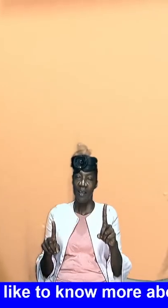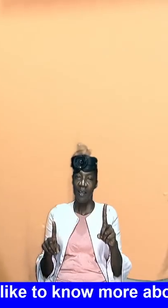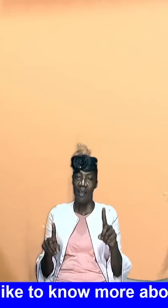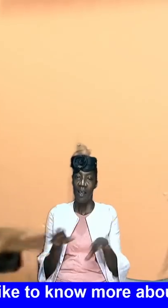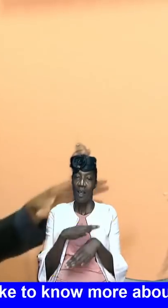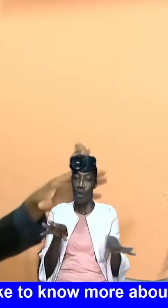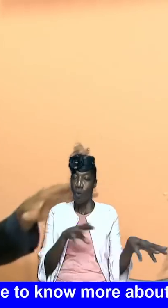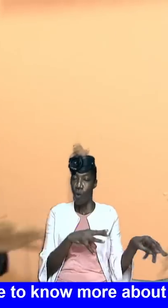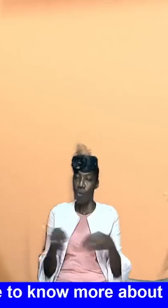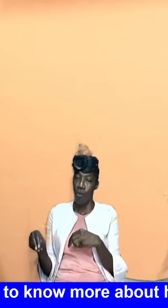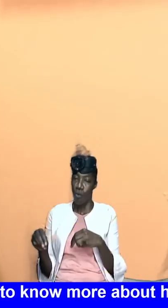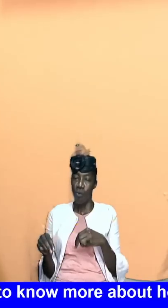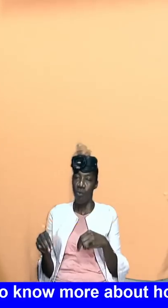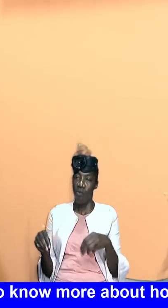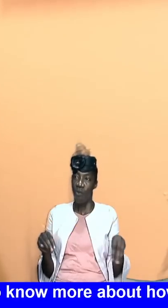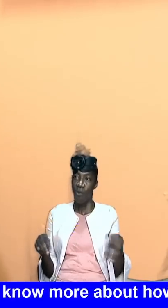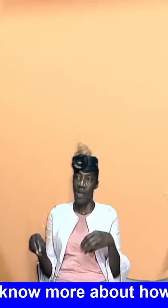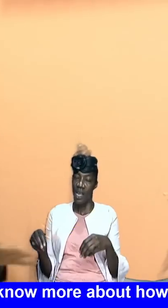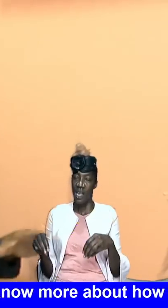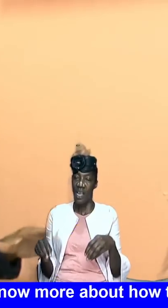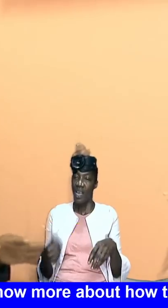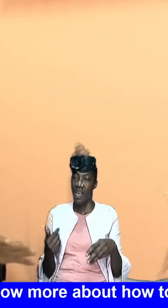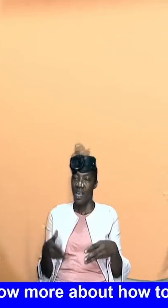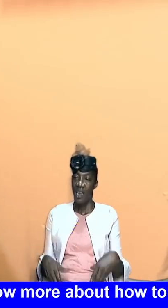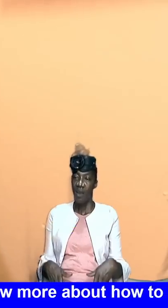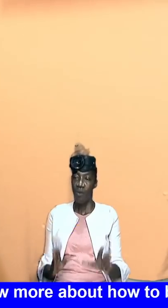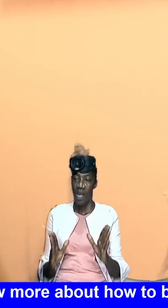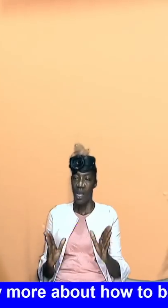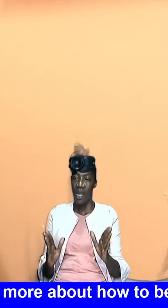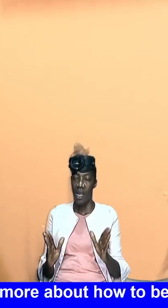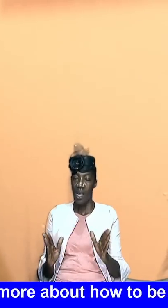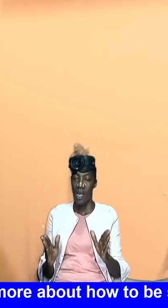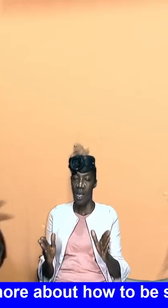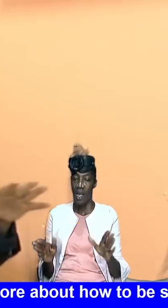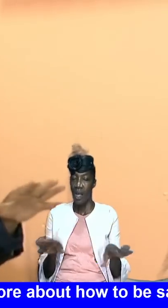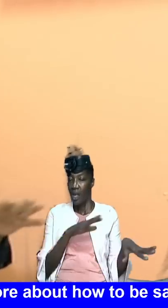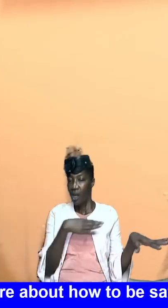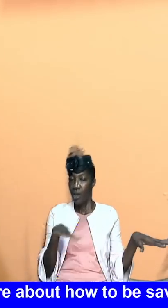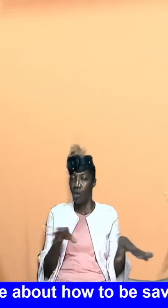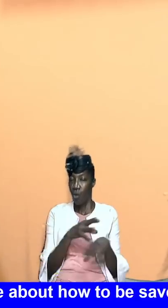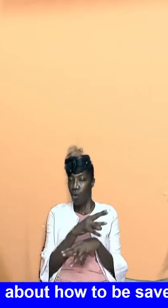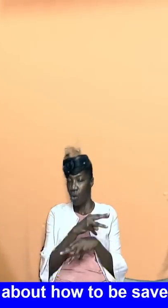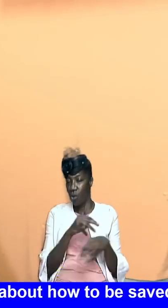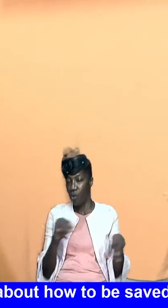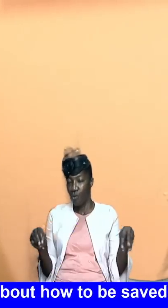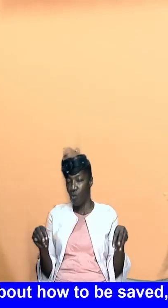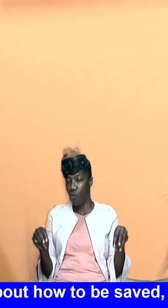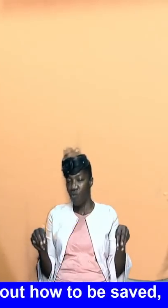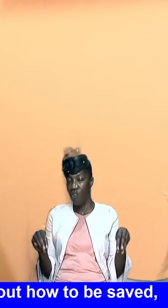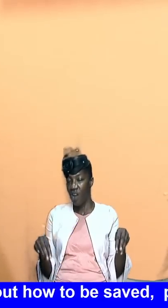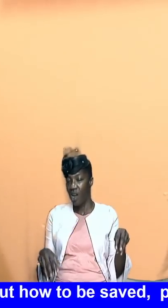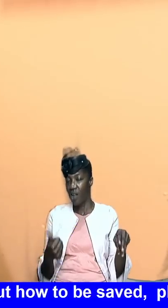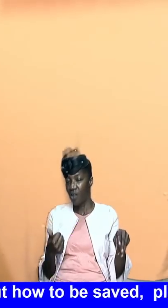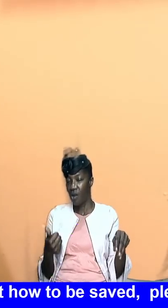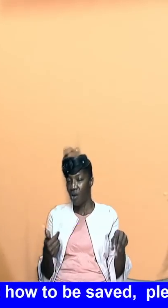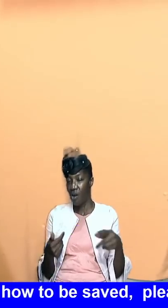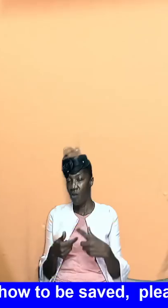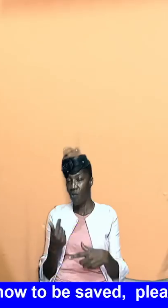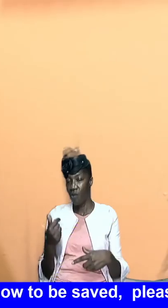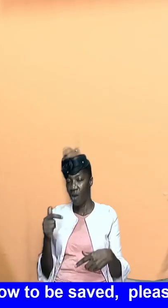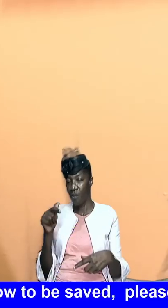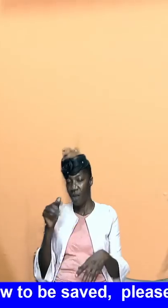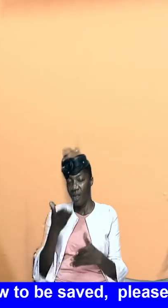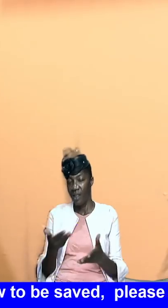in any way possible. Don't move any at all from